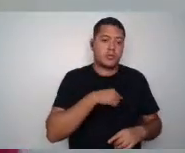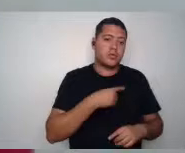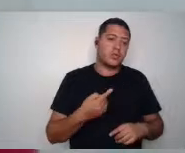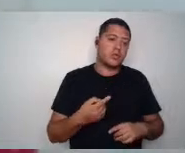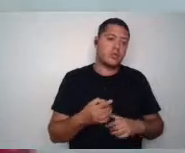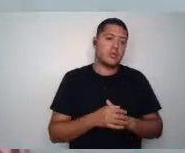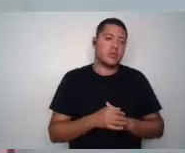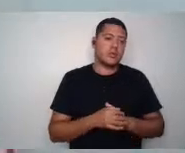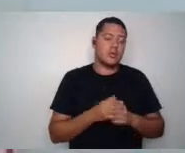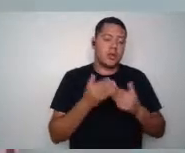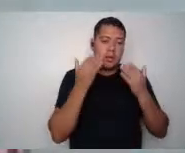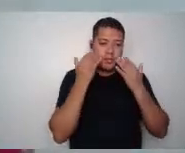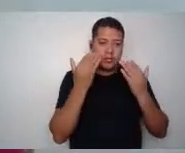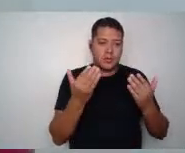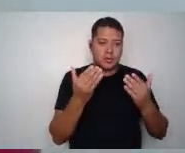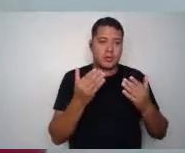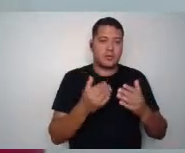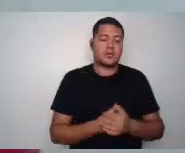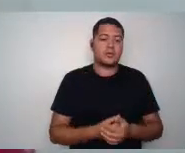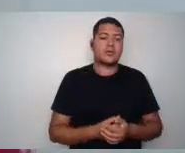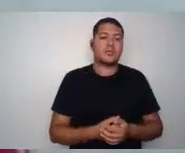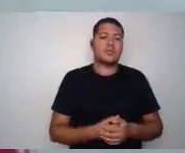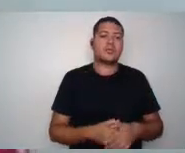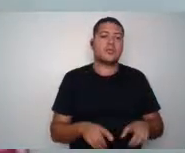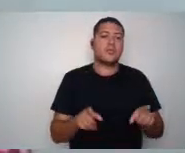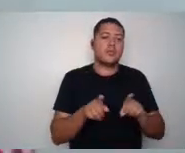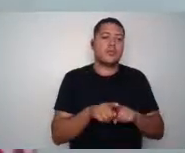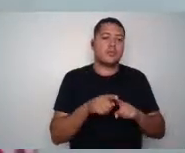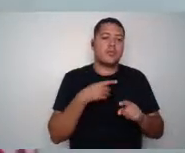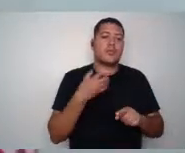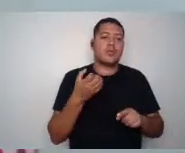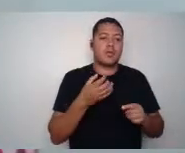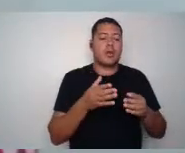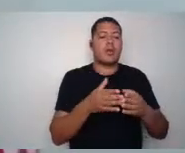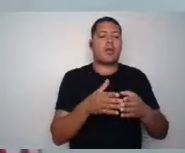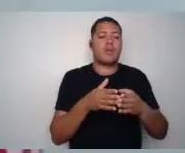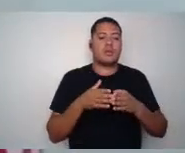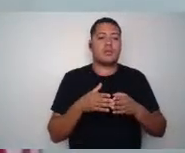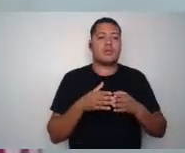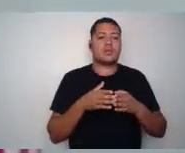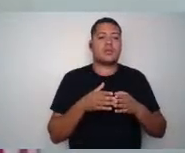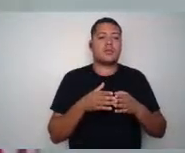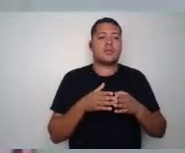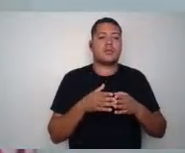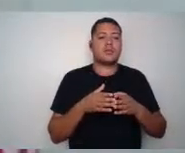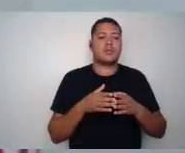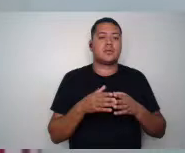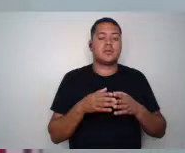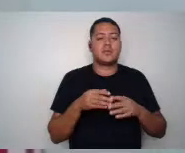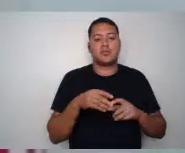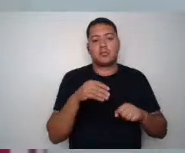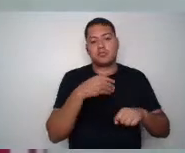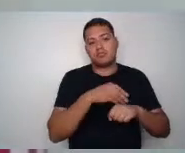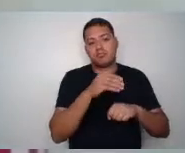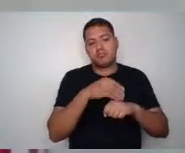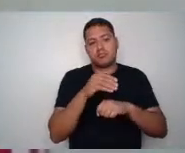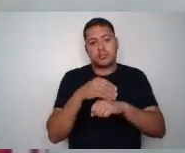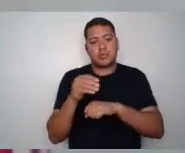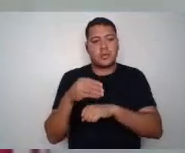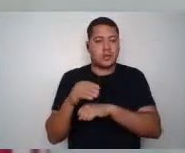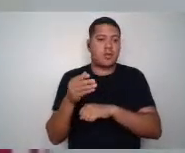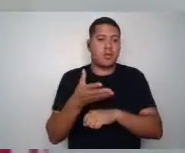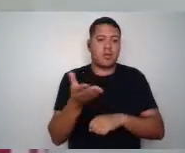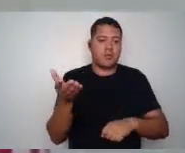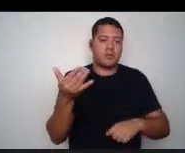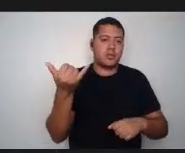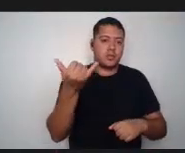we performed a very similar work and their presentations are similar. I'm going to share